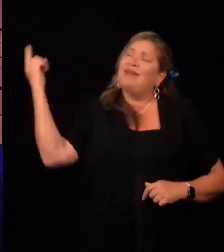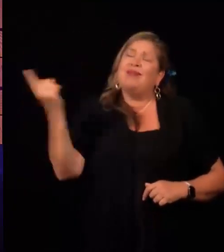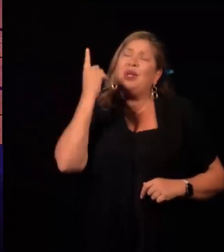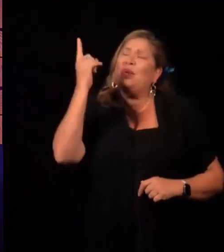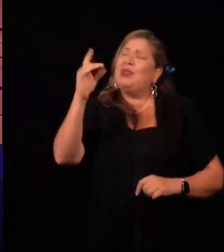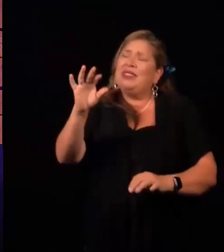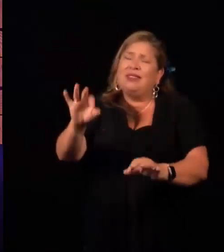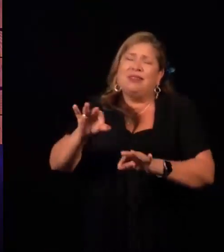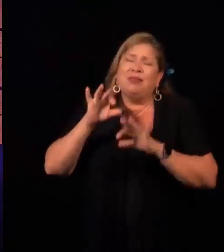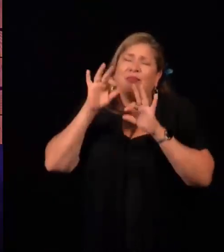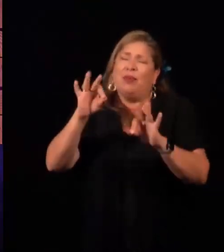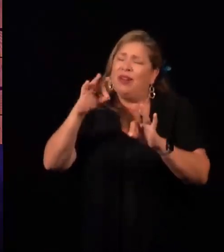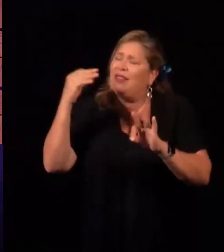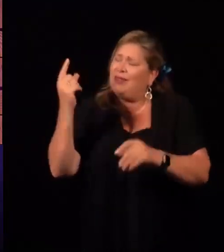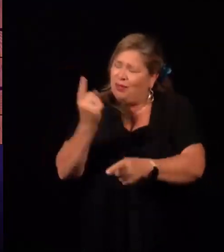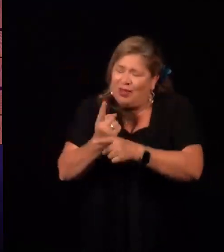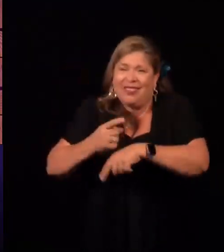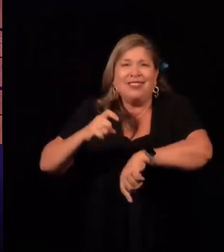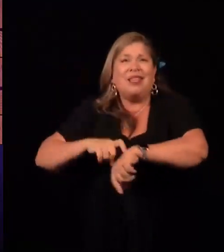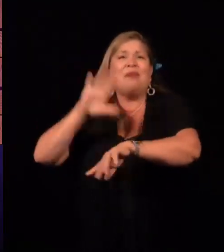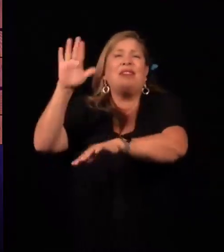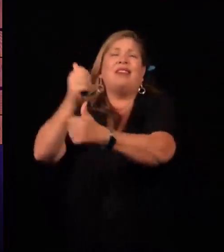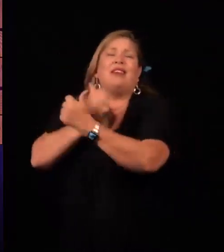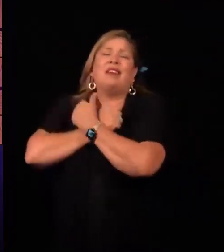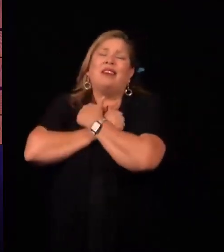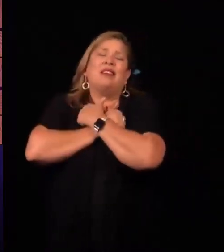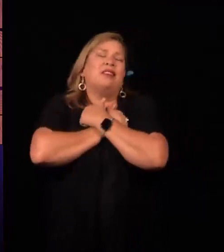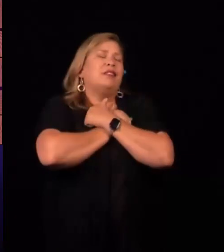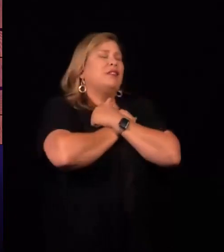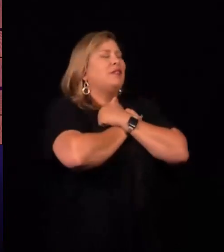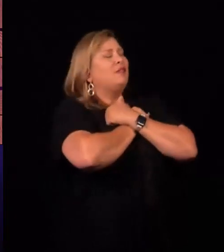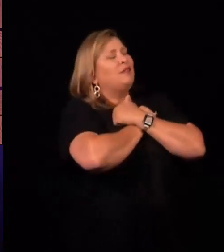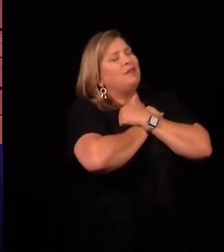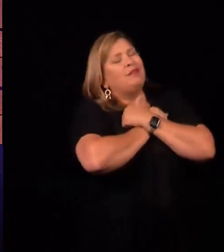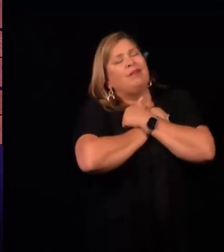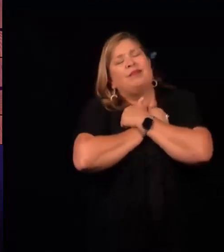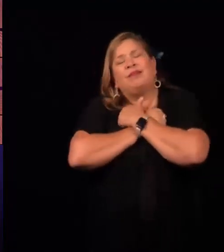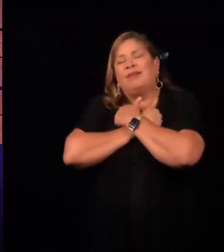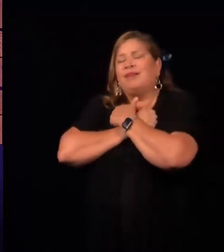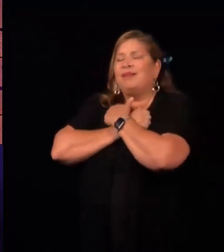us. Oh, how he